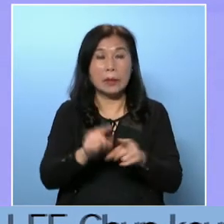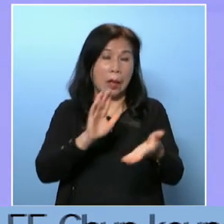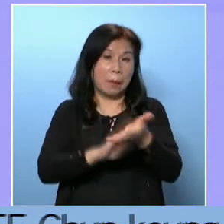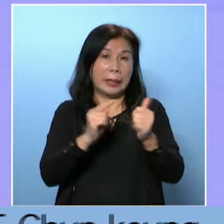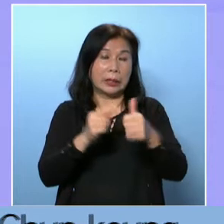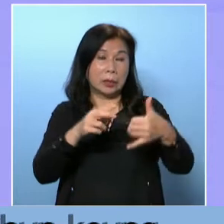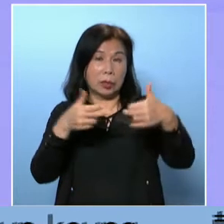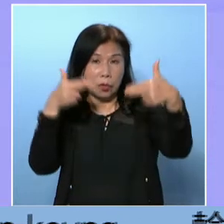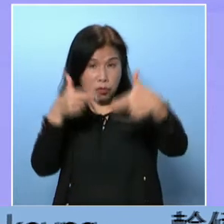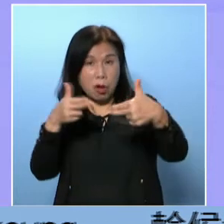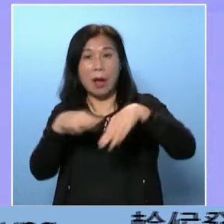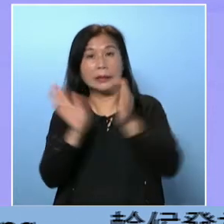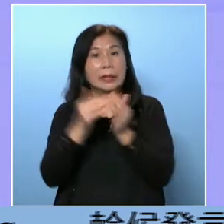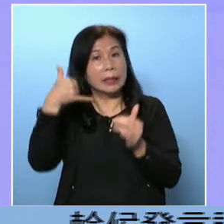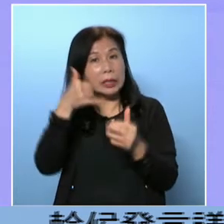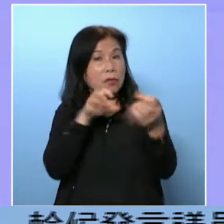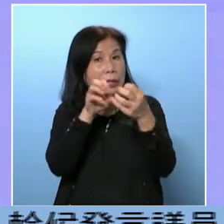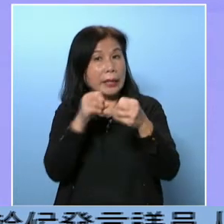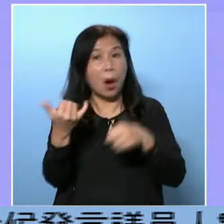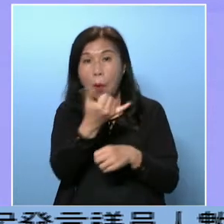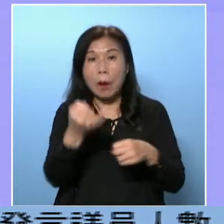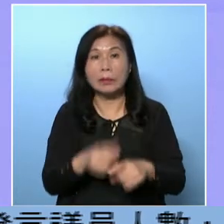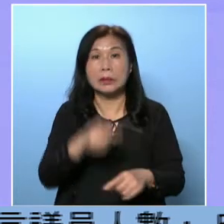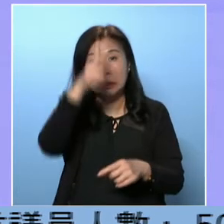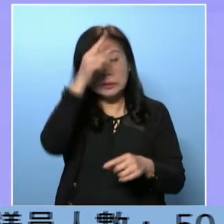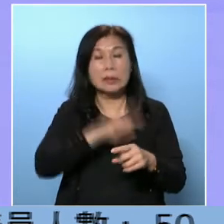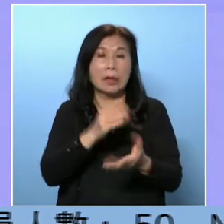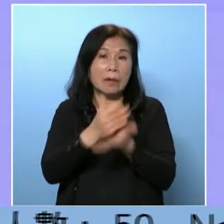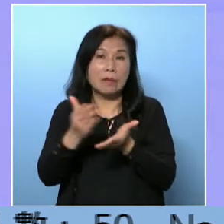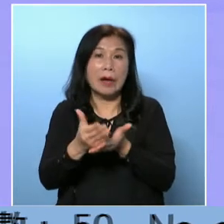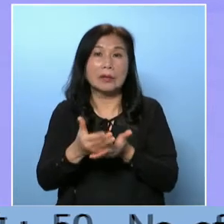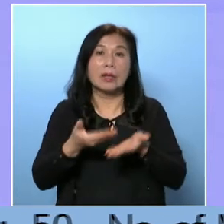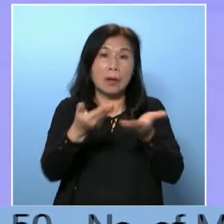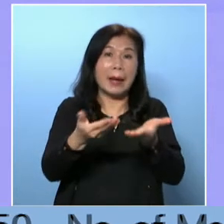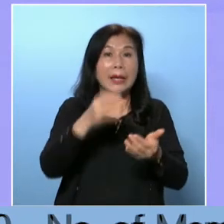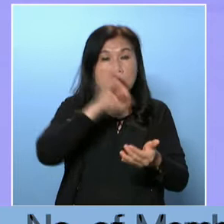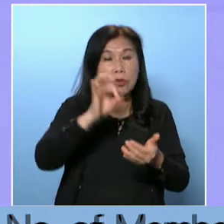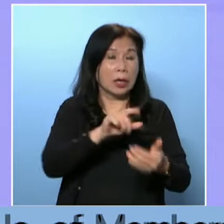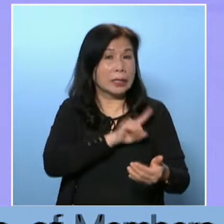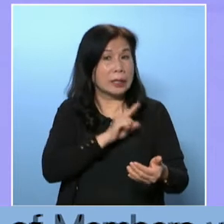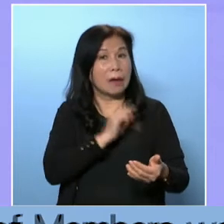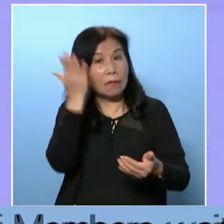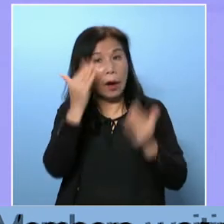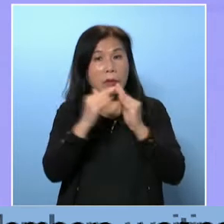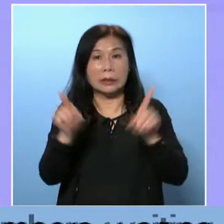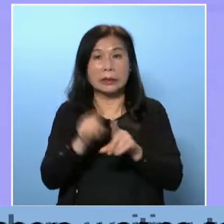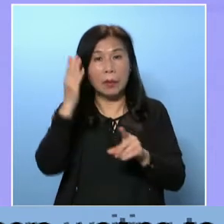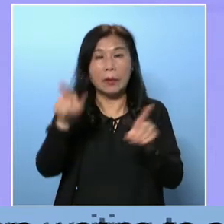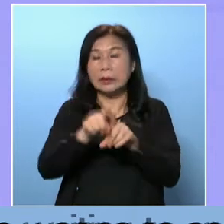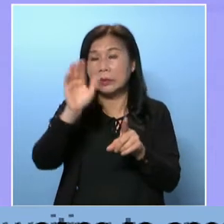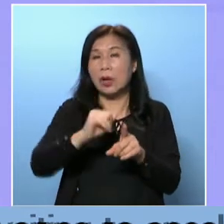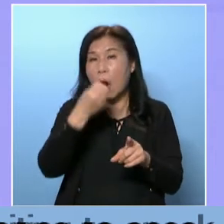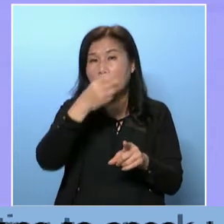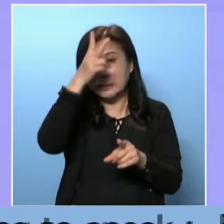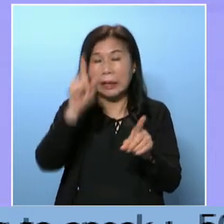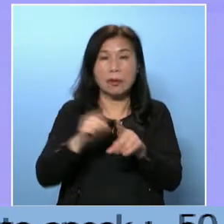for those with mild symptoms, they just need a little help. And can we make use of hotline and